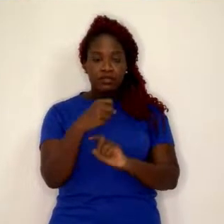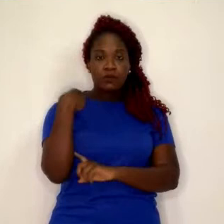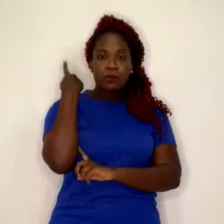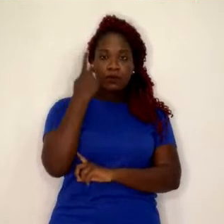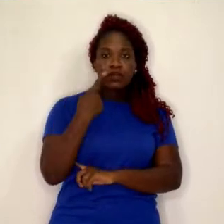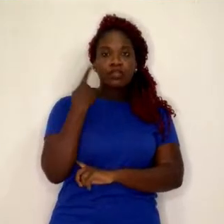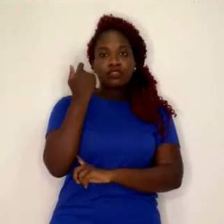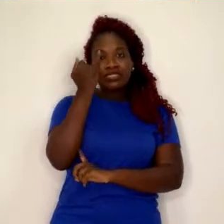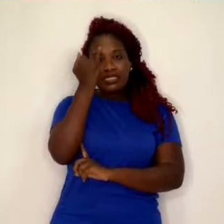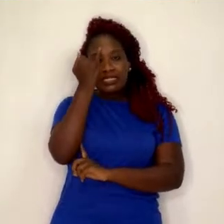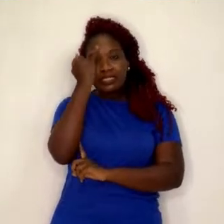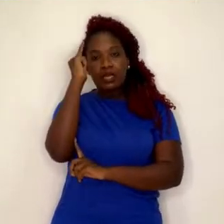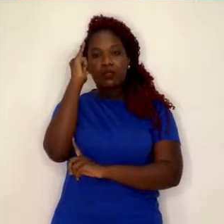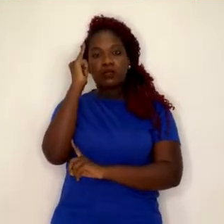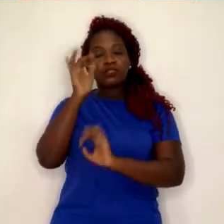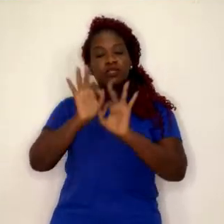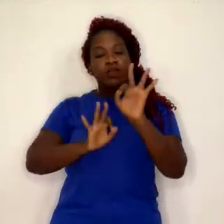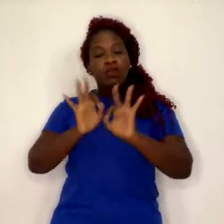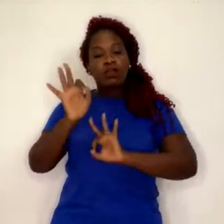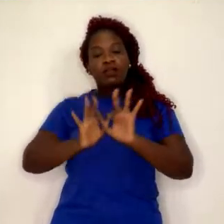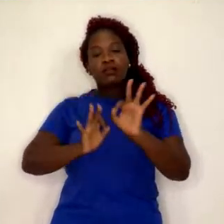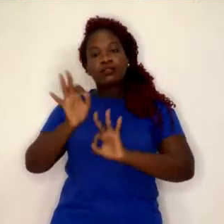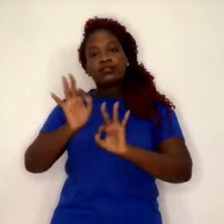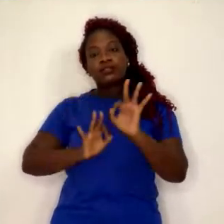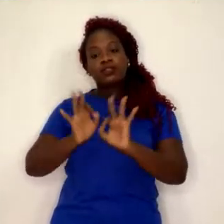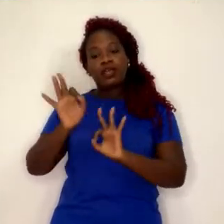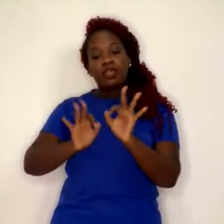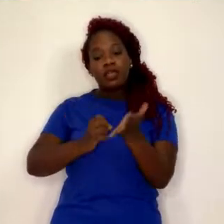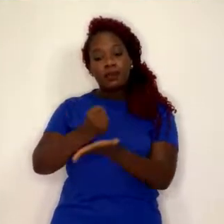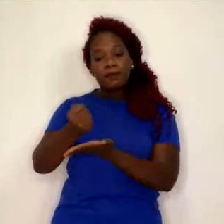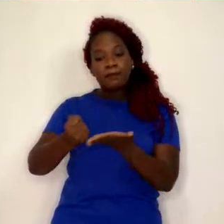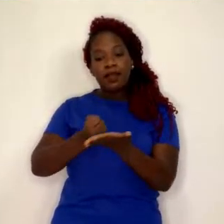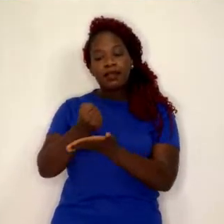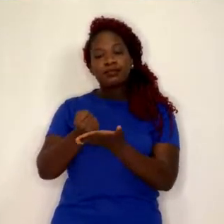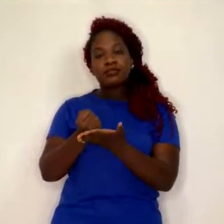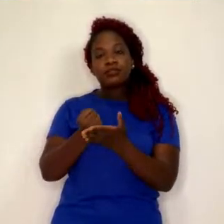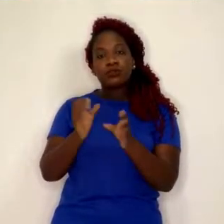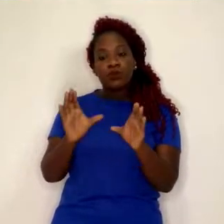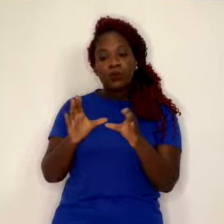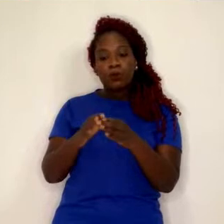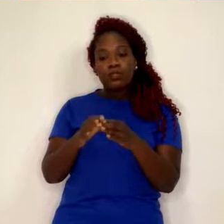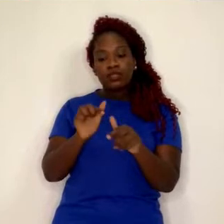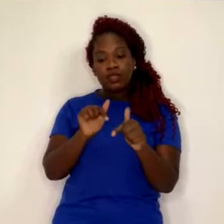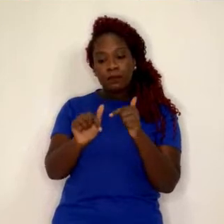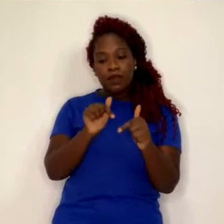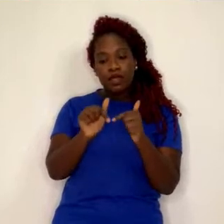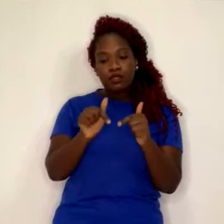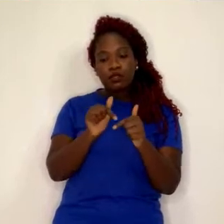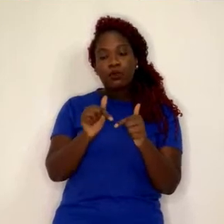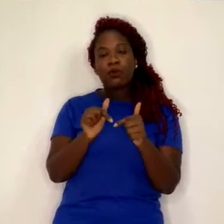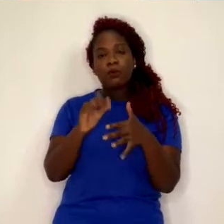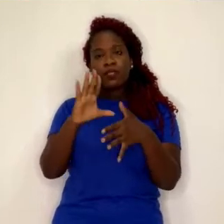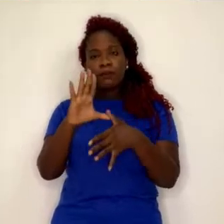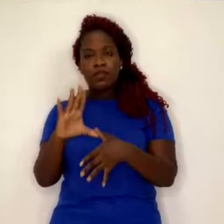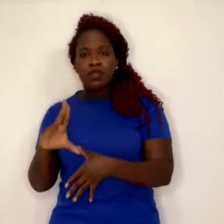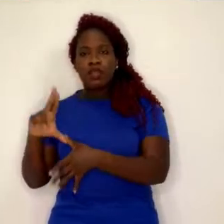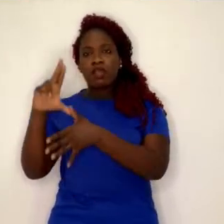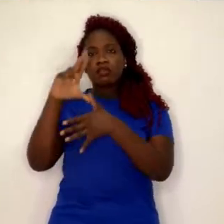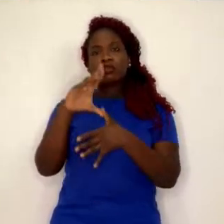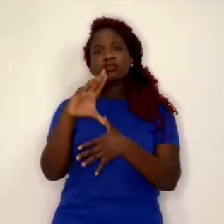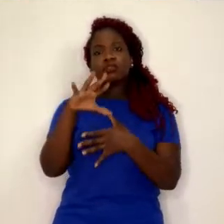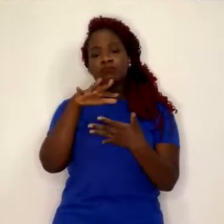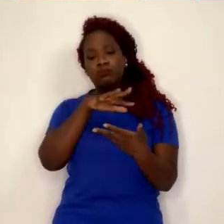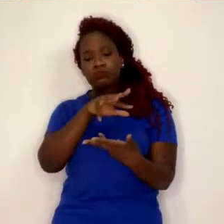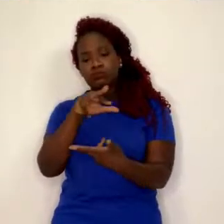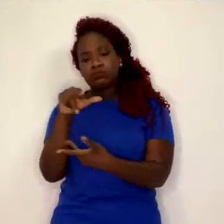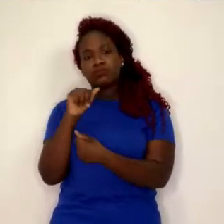full-time or a full approach, and it builds from the working